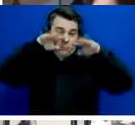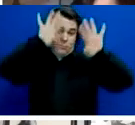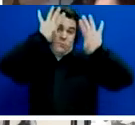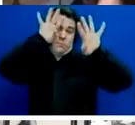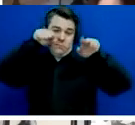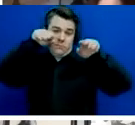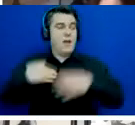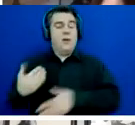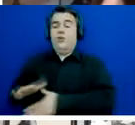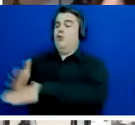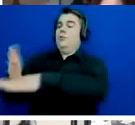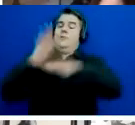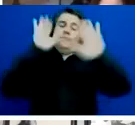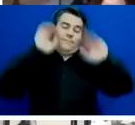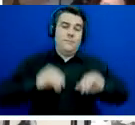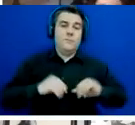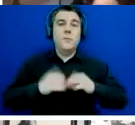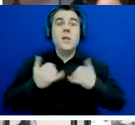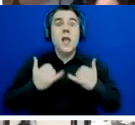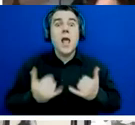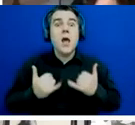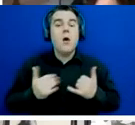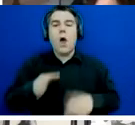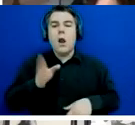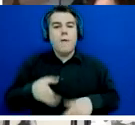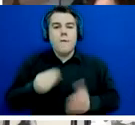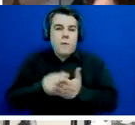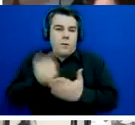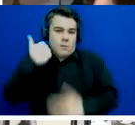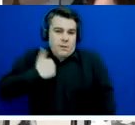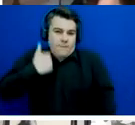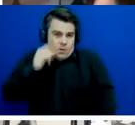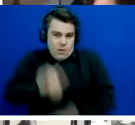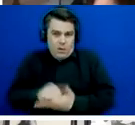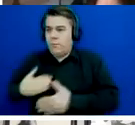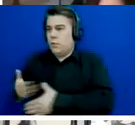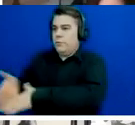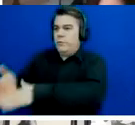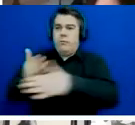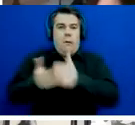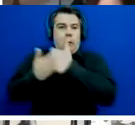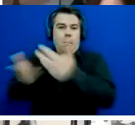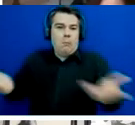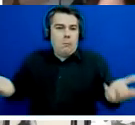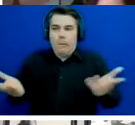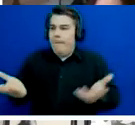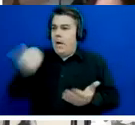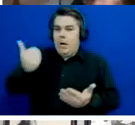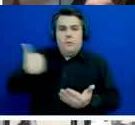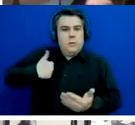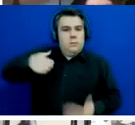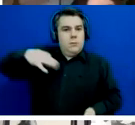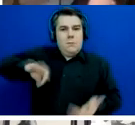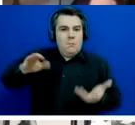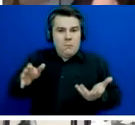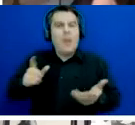everyone. And now, but I never got any money for that. It was no kind of a bonus back. When I first